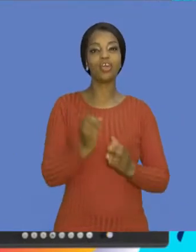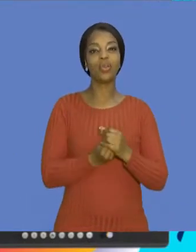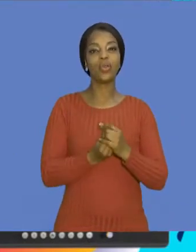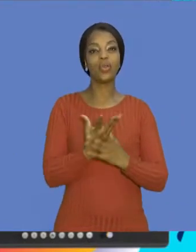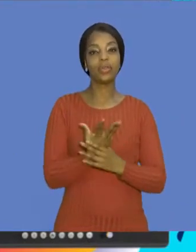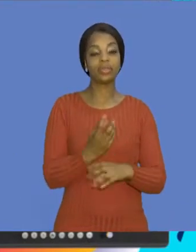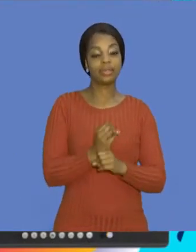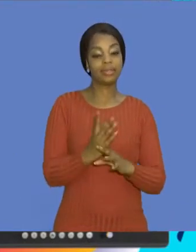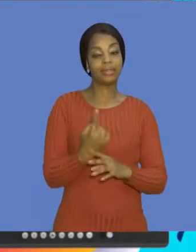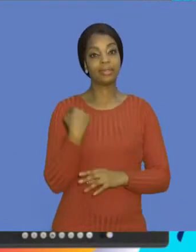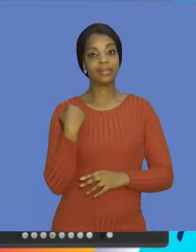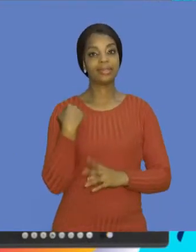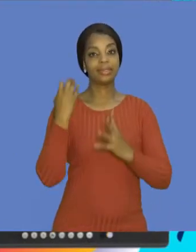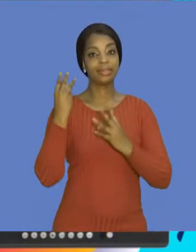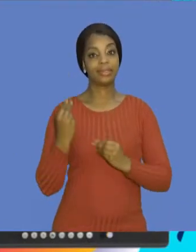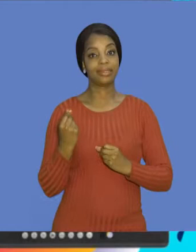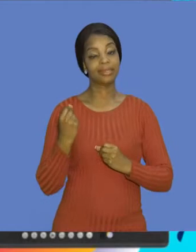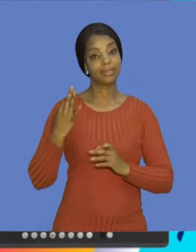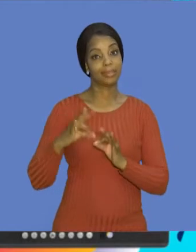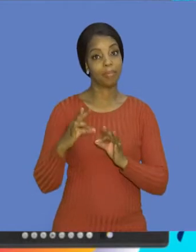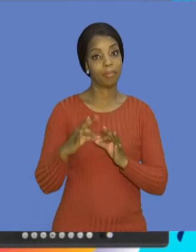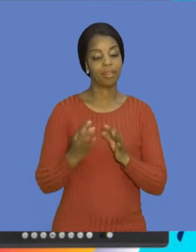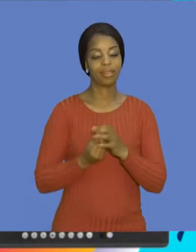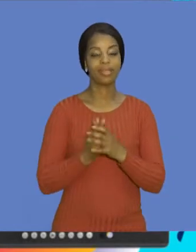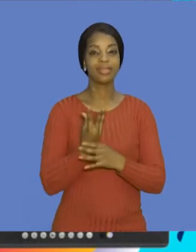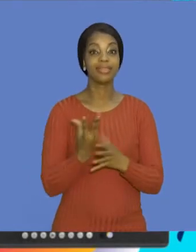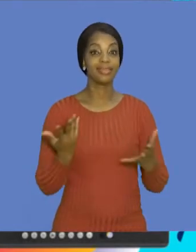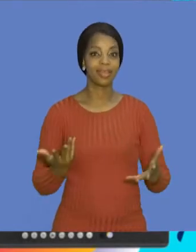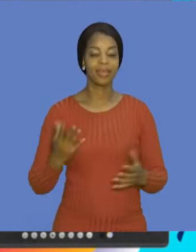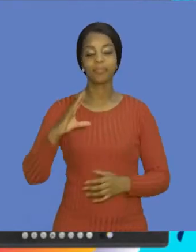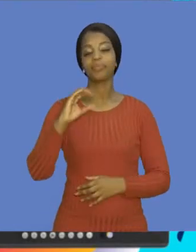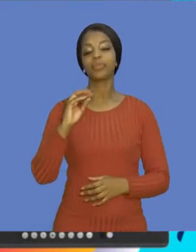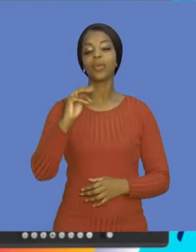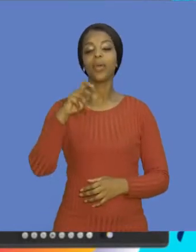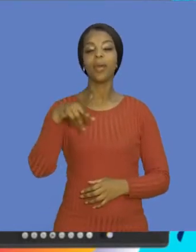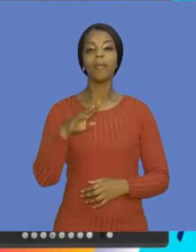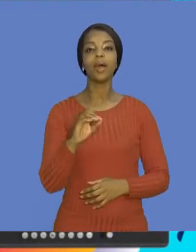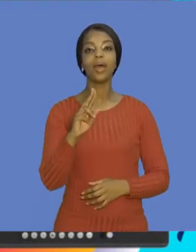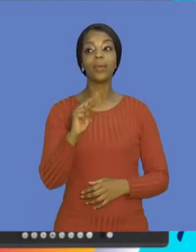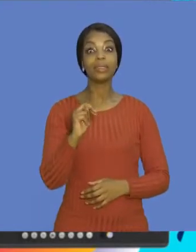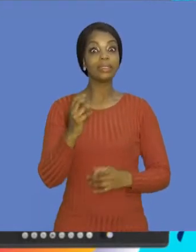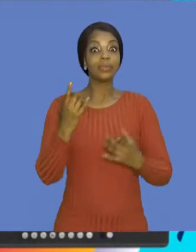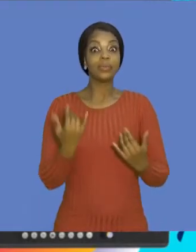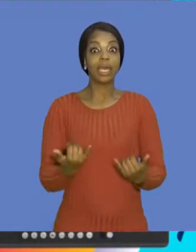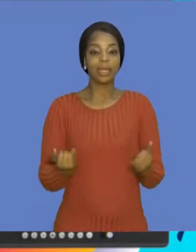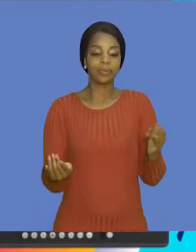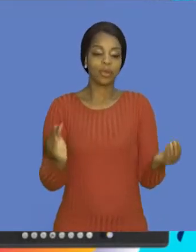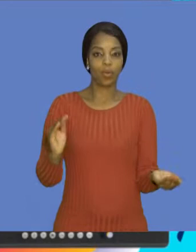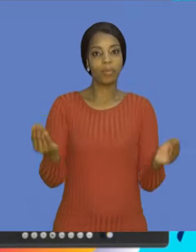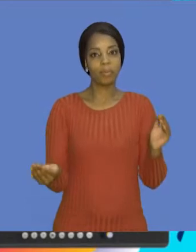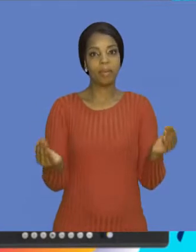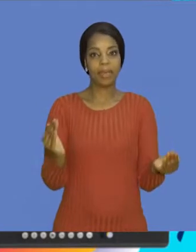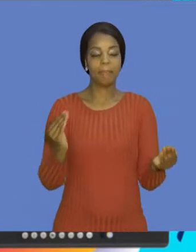maths and we started with simple growth, compound growth. So today we're just gonna compare them and also extend it into